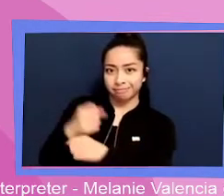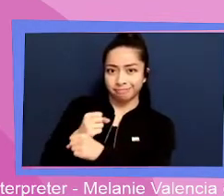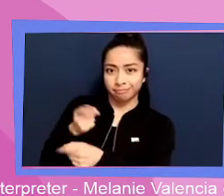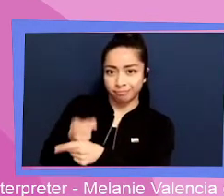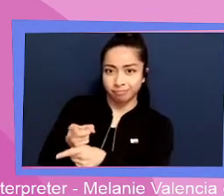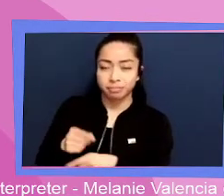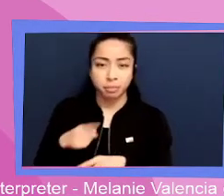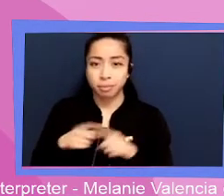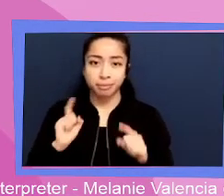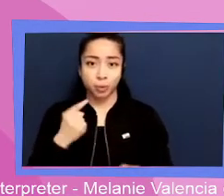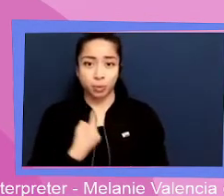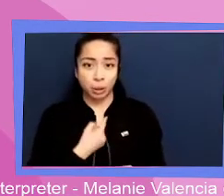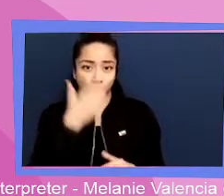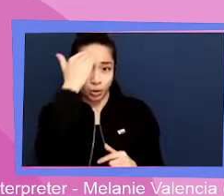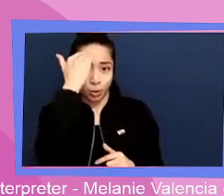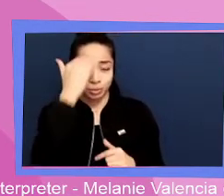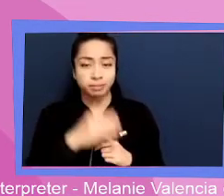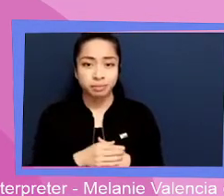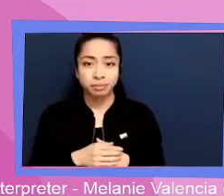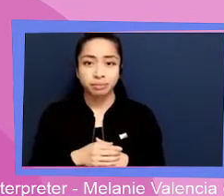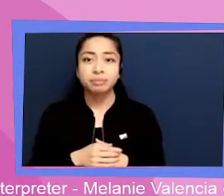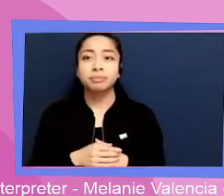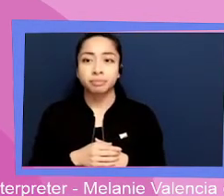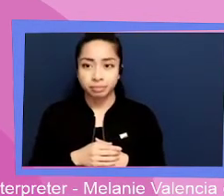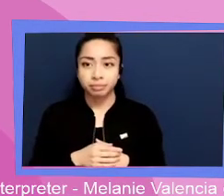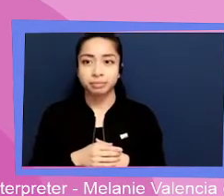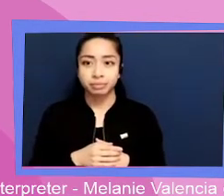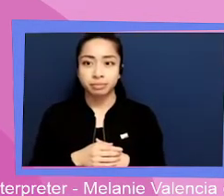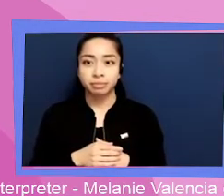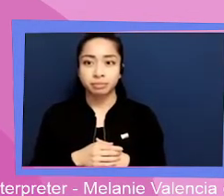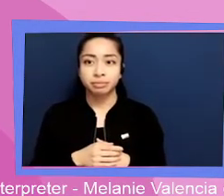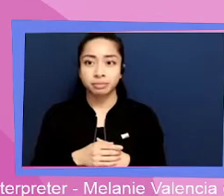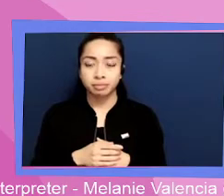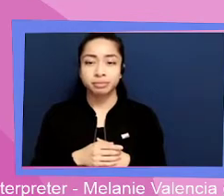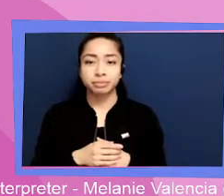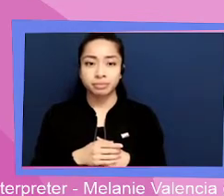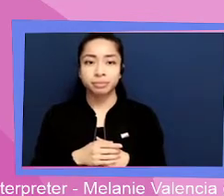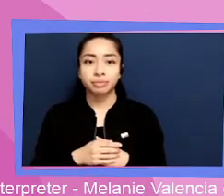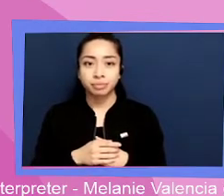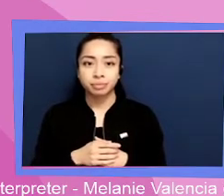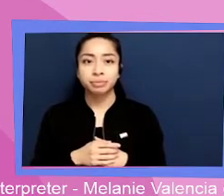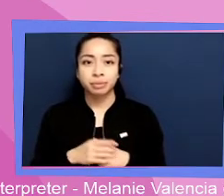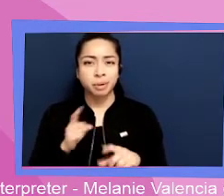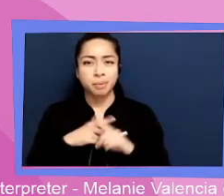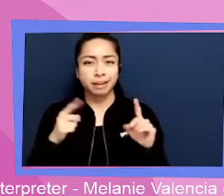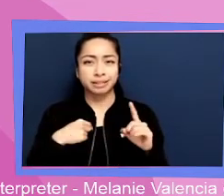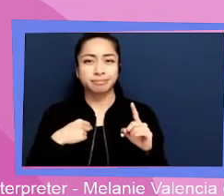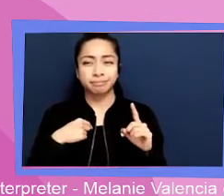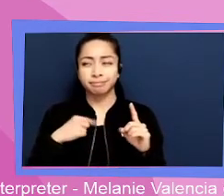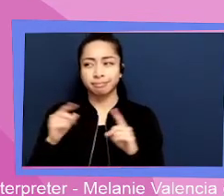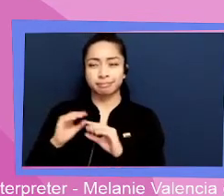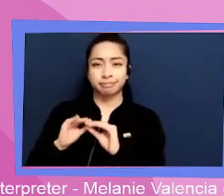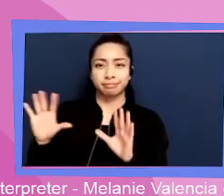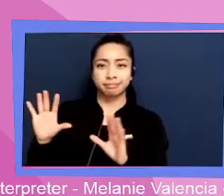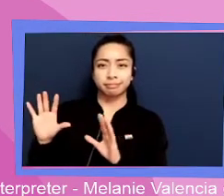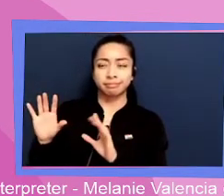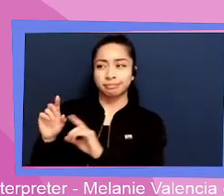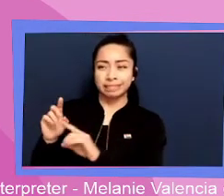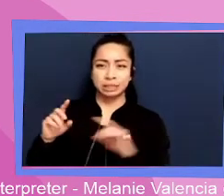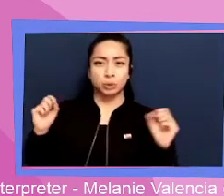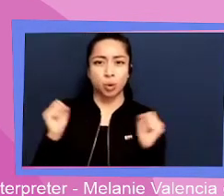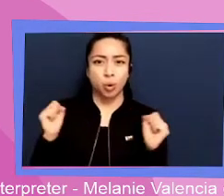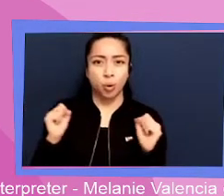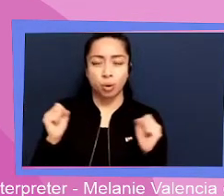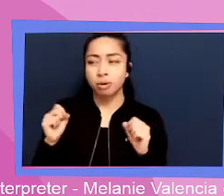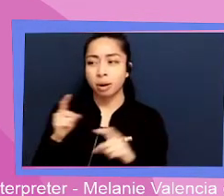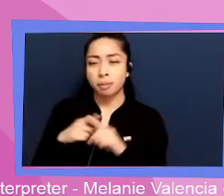though." Deanna shook her head, exhilarated at their win. The night was chilly but clear, and although neither of them had gloves on, they both walked with their